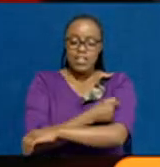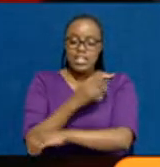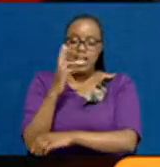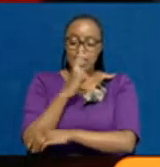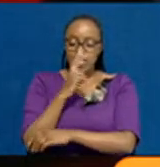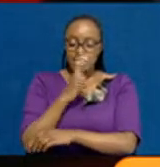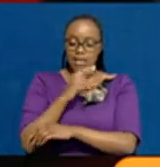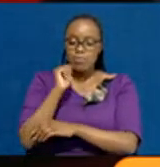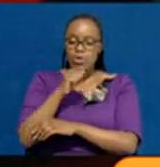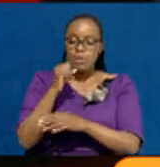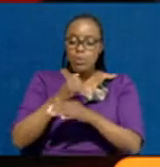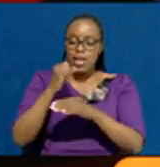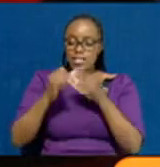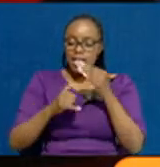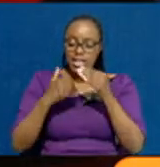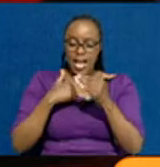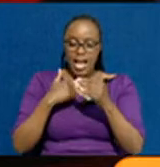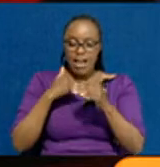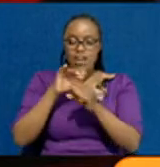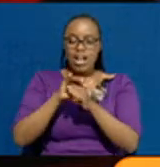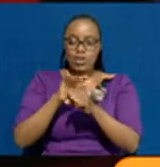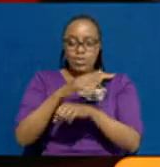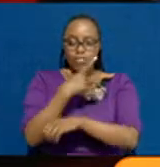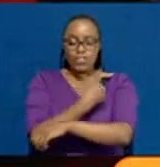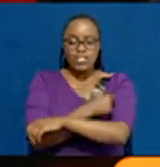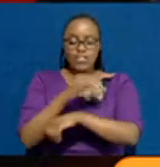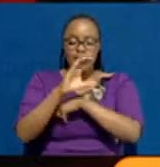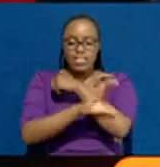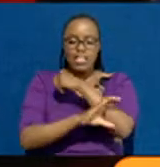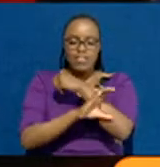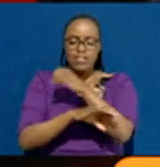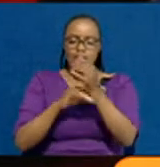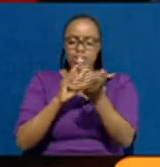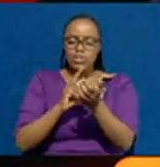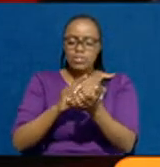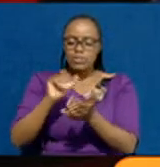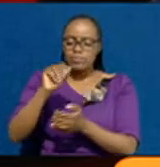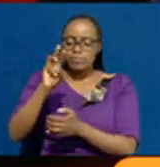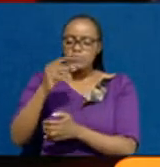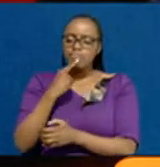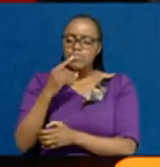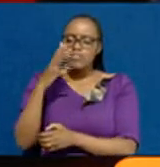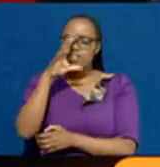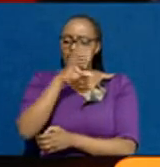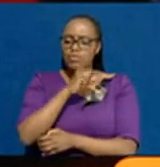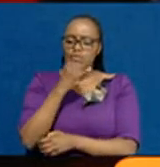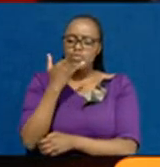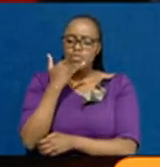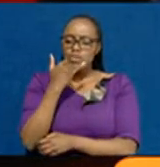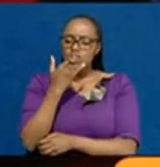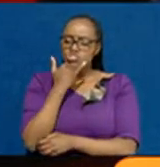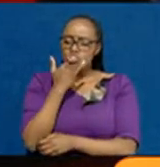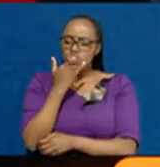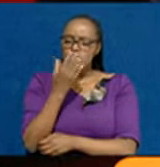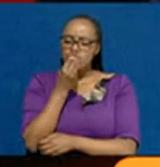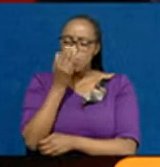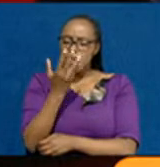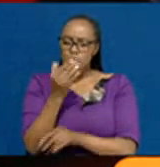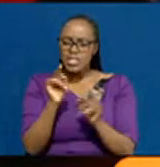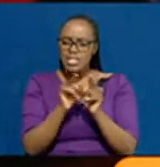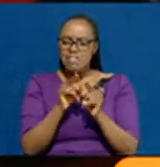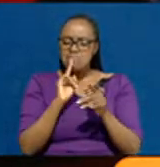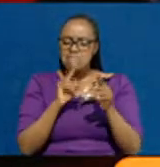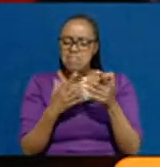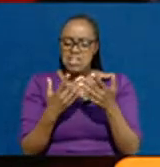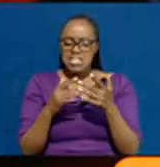expiry. Okay. We have a lot of vaccines in the country. All right, Dr. Luga, you're the one who talked about misinformation. You've heard the people who are speaking earlier on saying sometimes they get